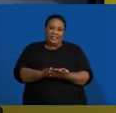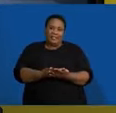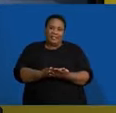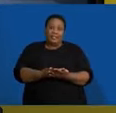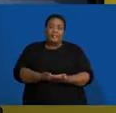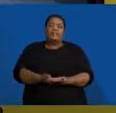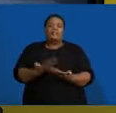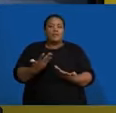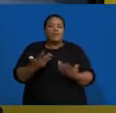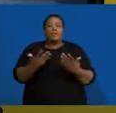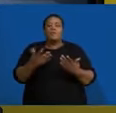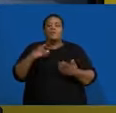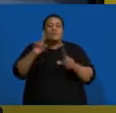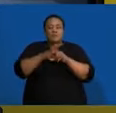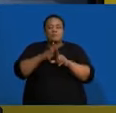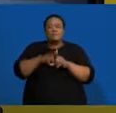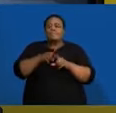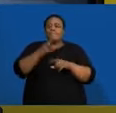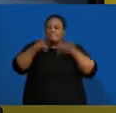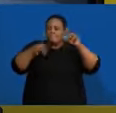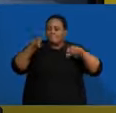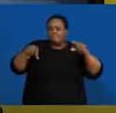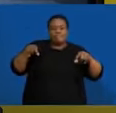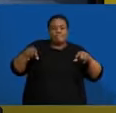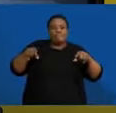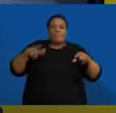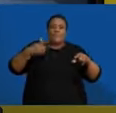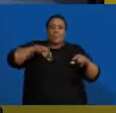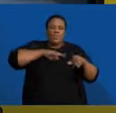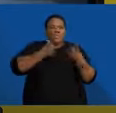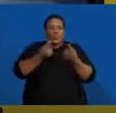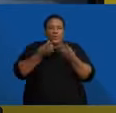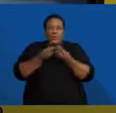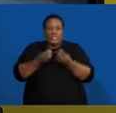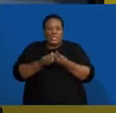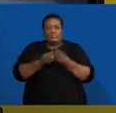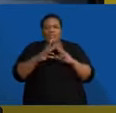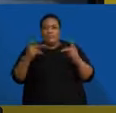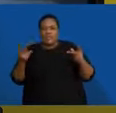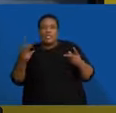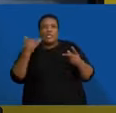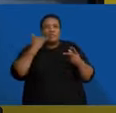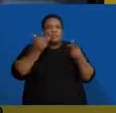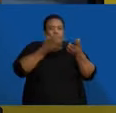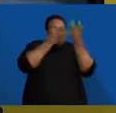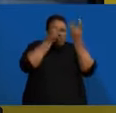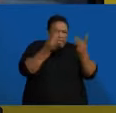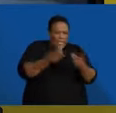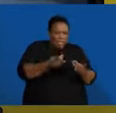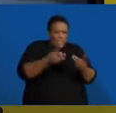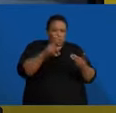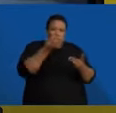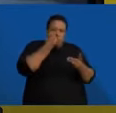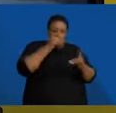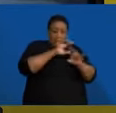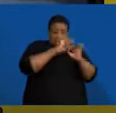a variation with a lot of us, but stats, you normally can understand that. So just do your stats, get it out of the